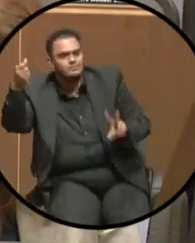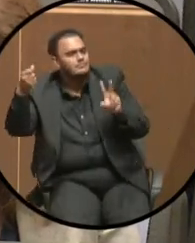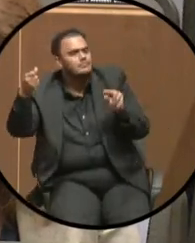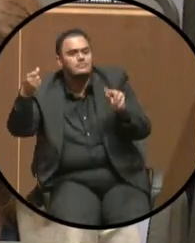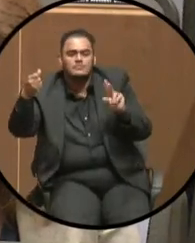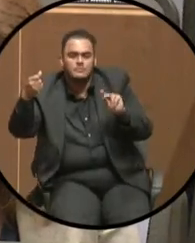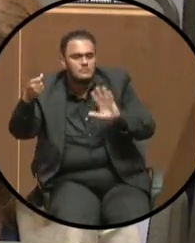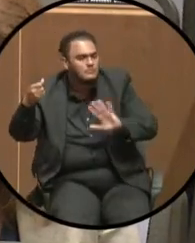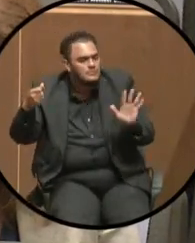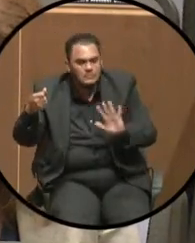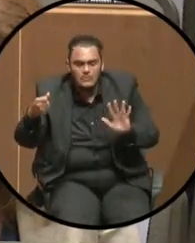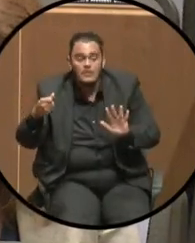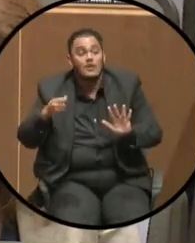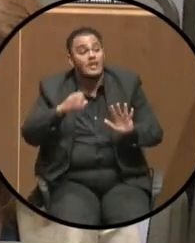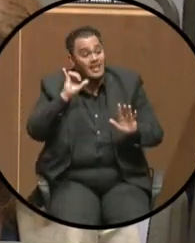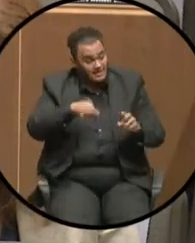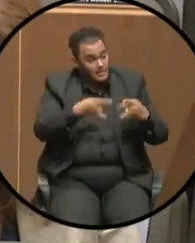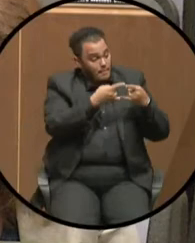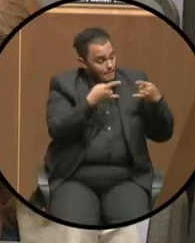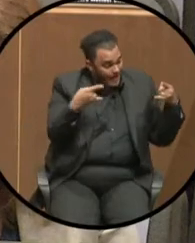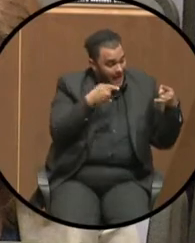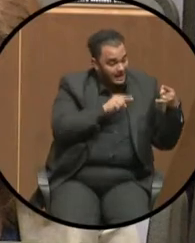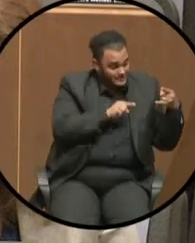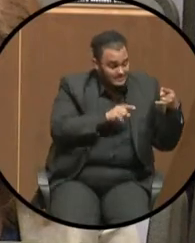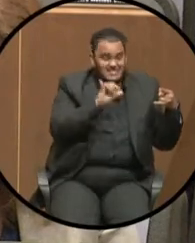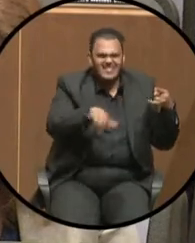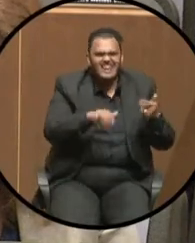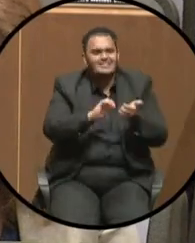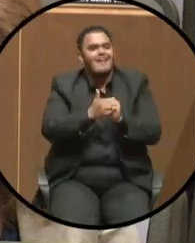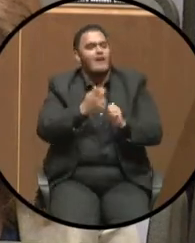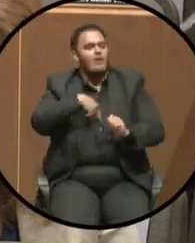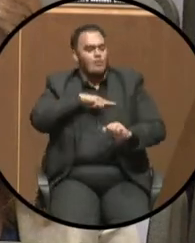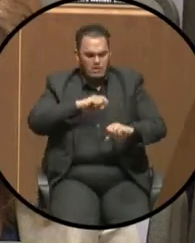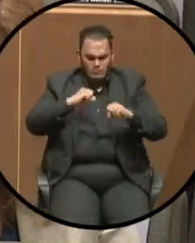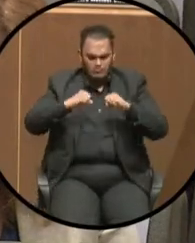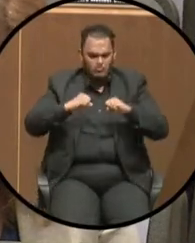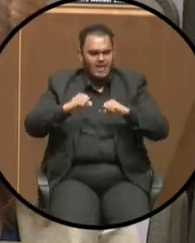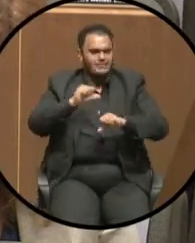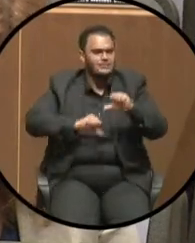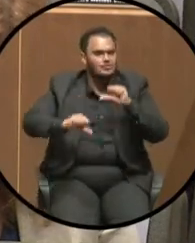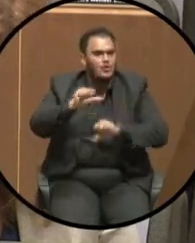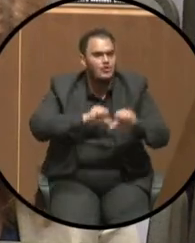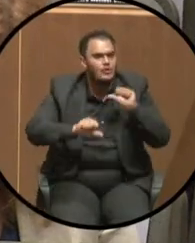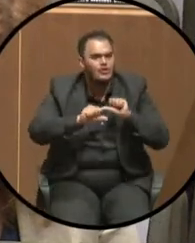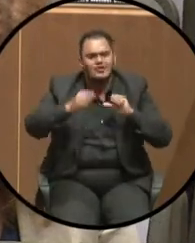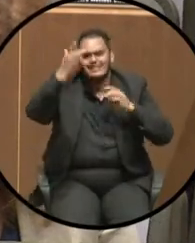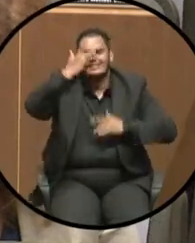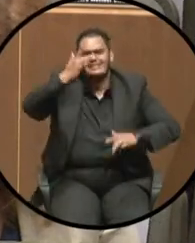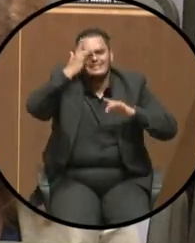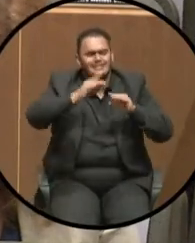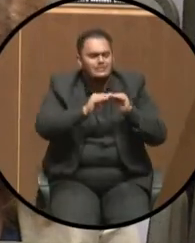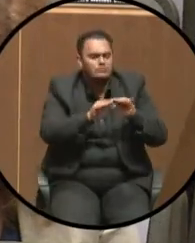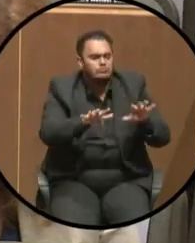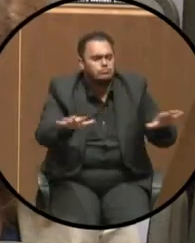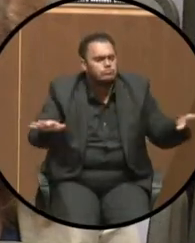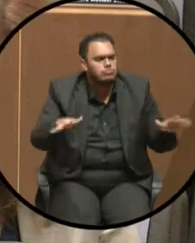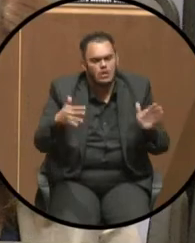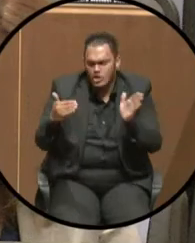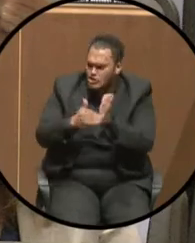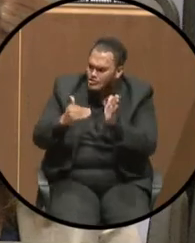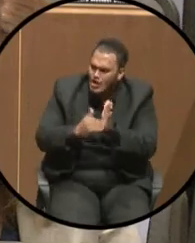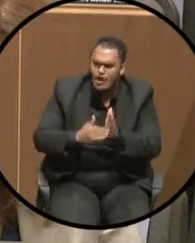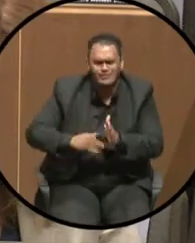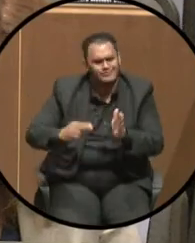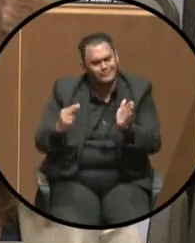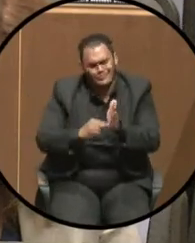of the tools that we have to protect ourselves from a disease that is spreading around the globe. Doctors and nurses have been wearing these